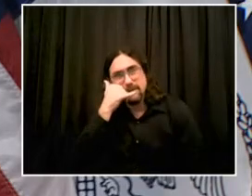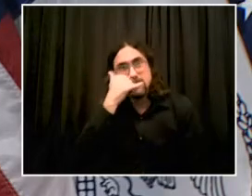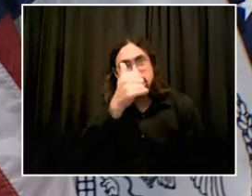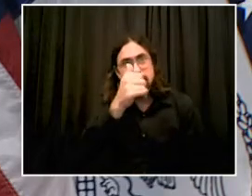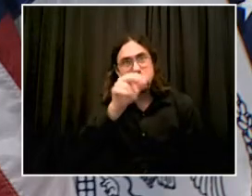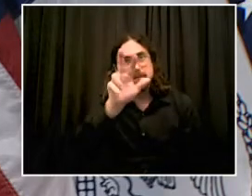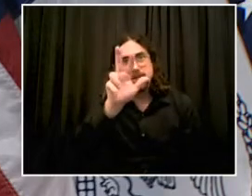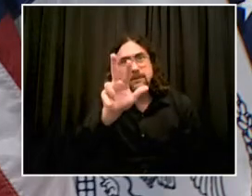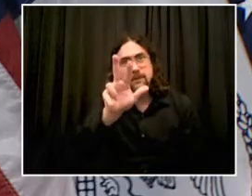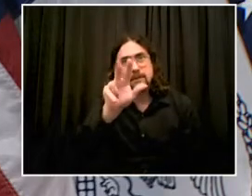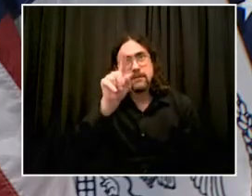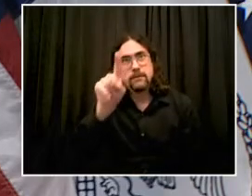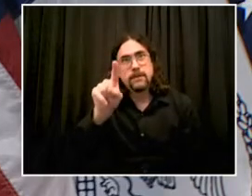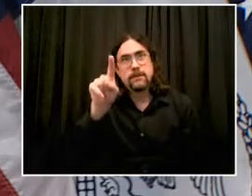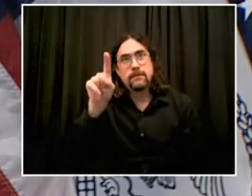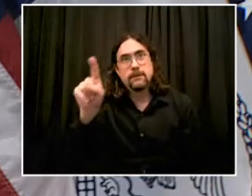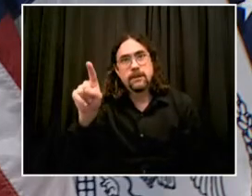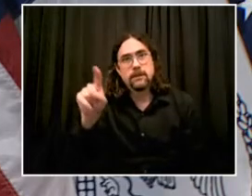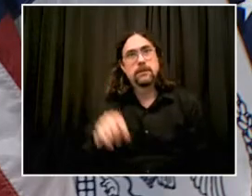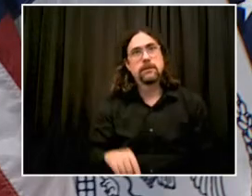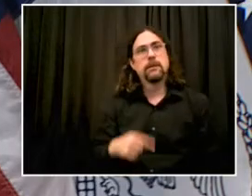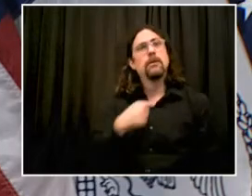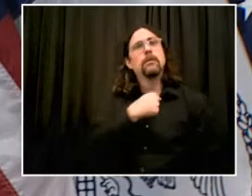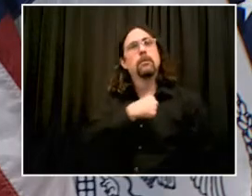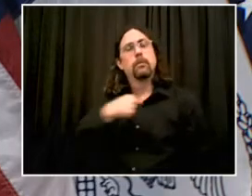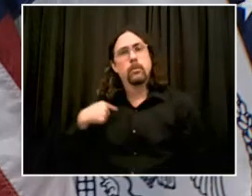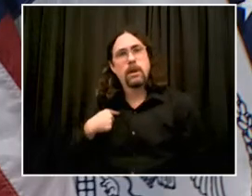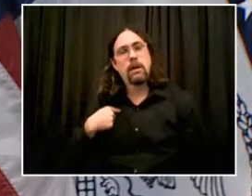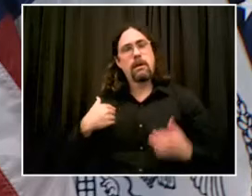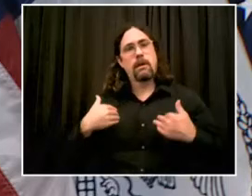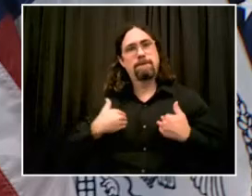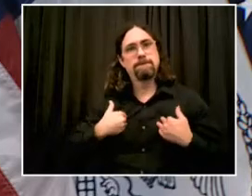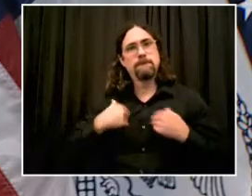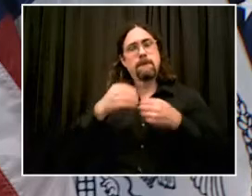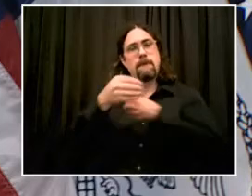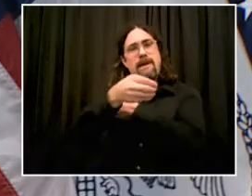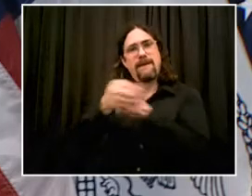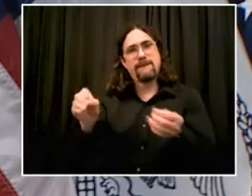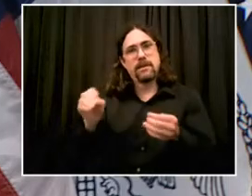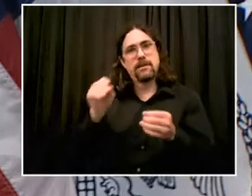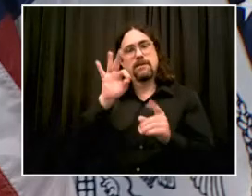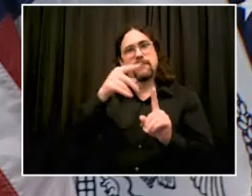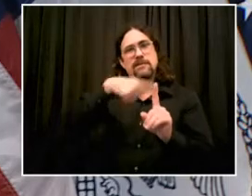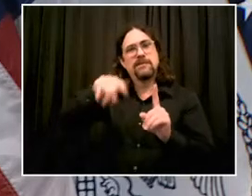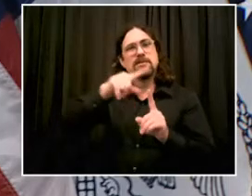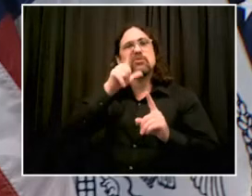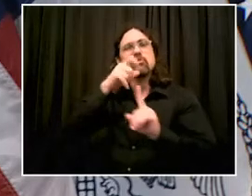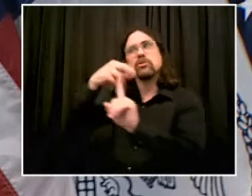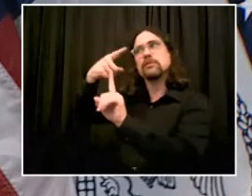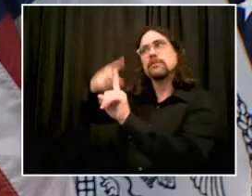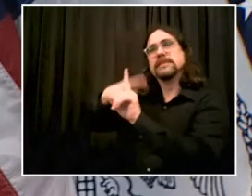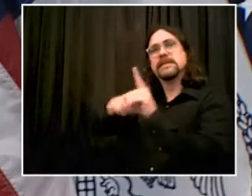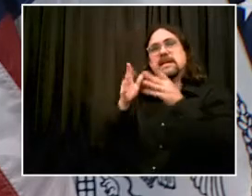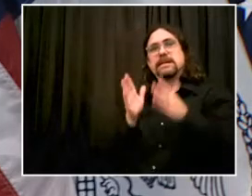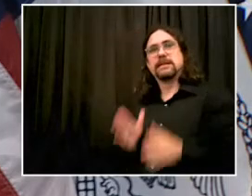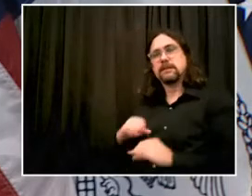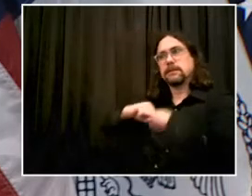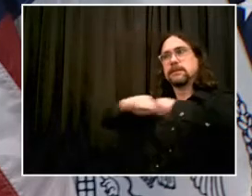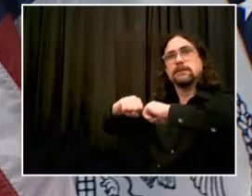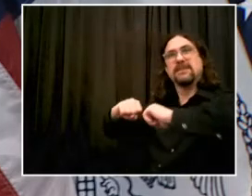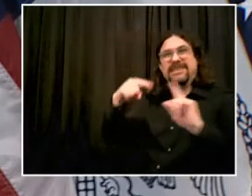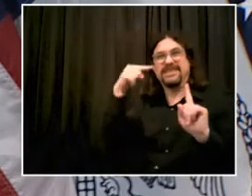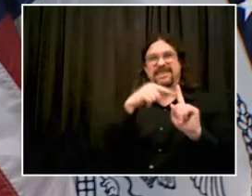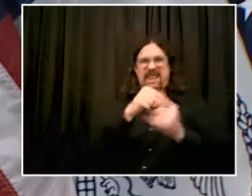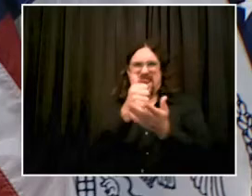or legal advice, we can get it for them. I really think, Ayana, we need a bigger solution here, which would be for